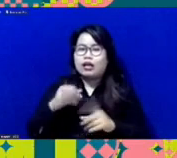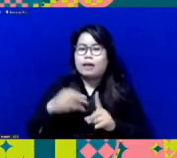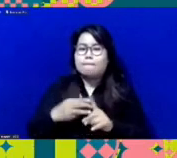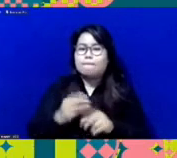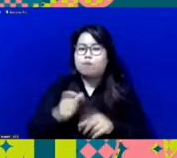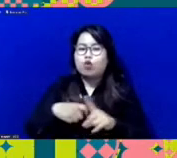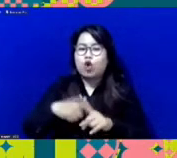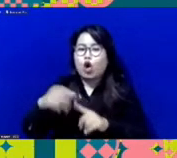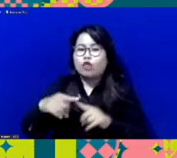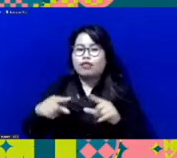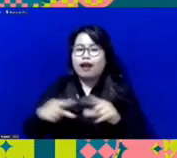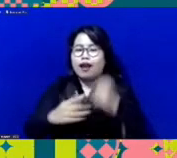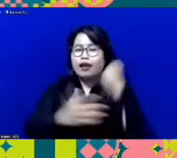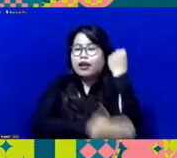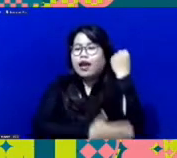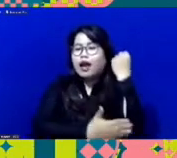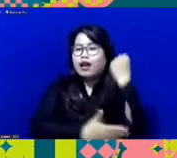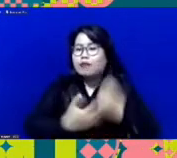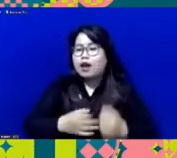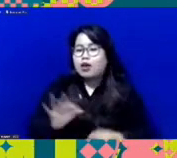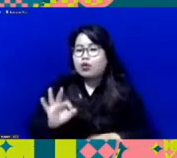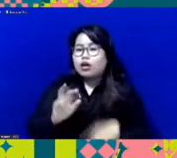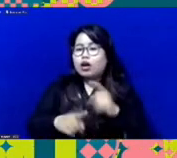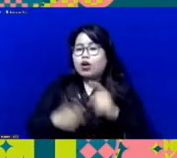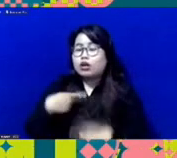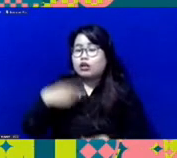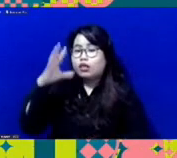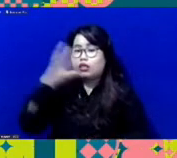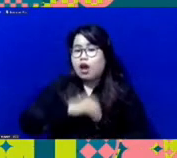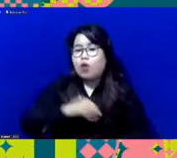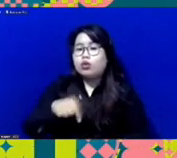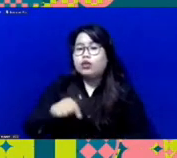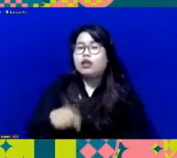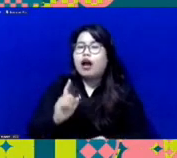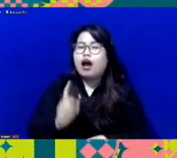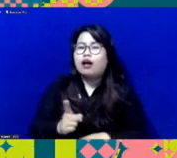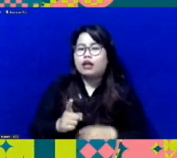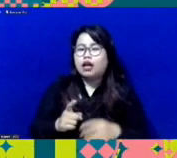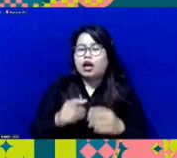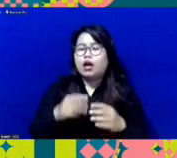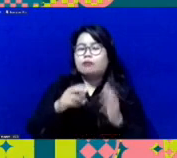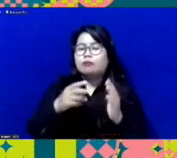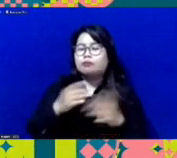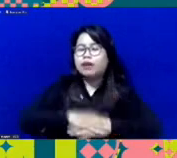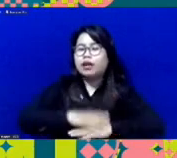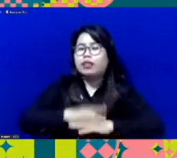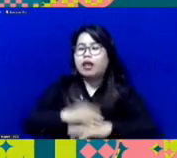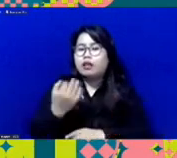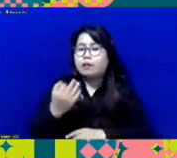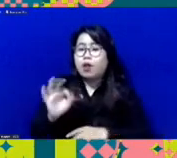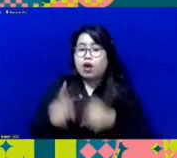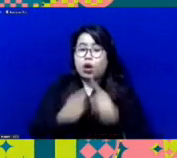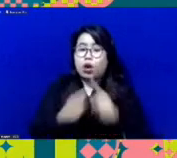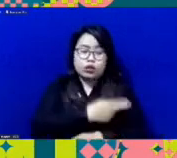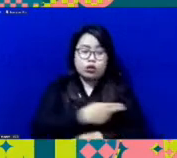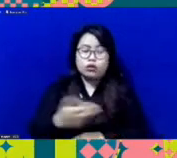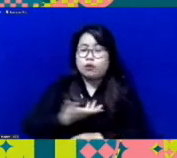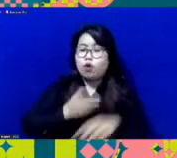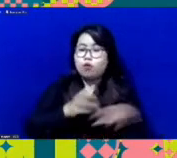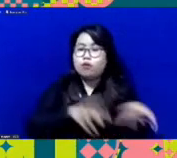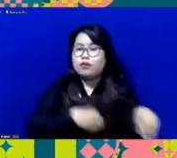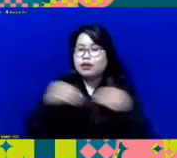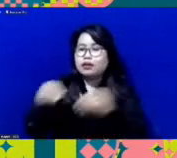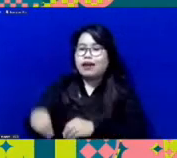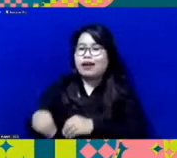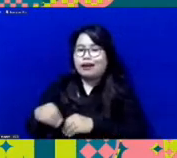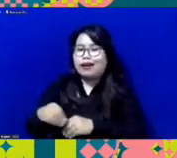So wait, if you don't know, this is breaking news potentially, that Indonesia is shifting its capital from Jakarta to Kalimantra,